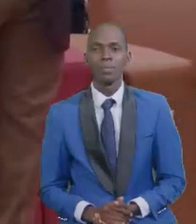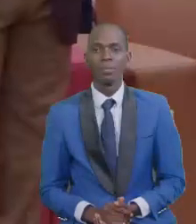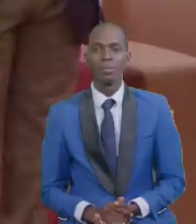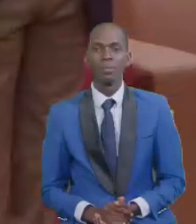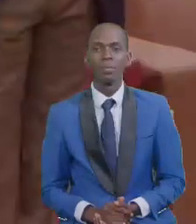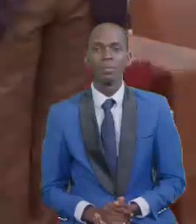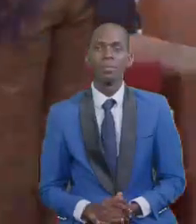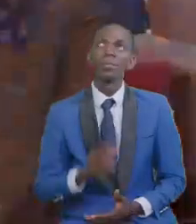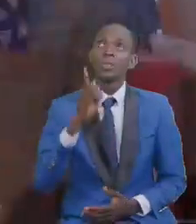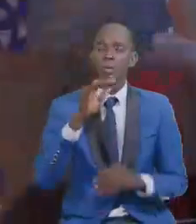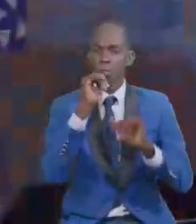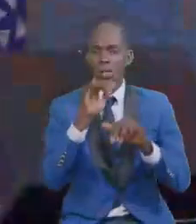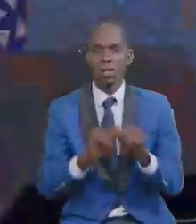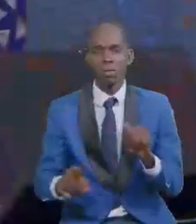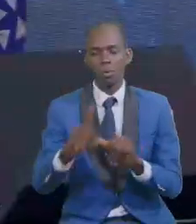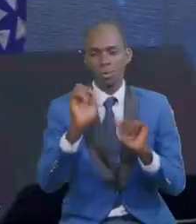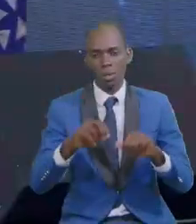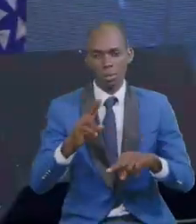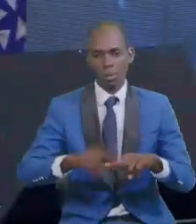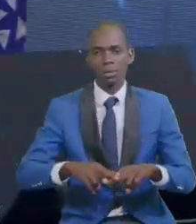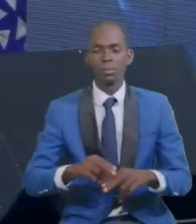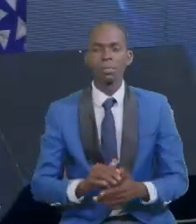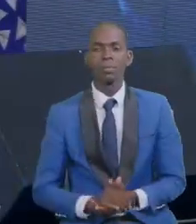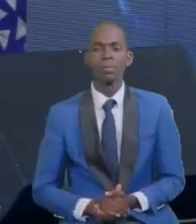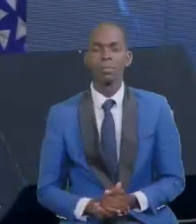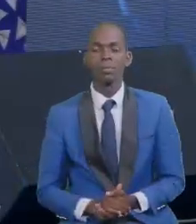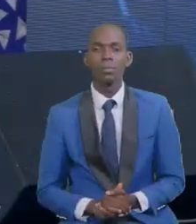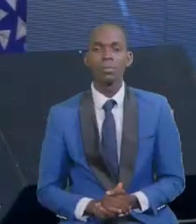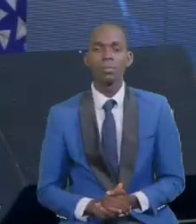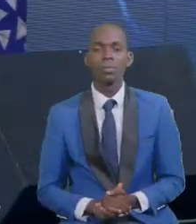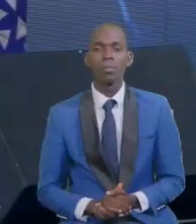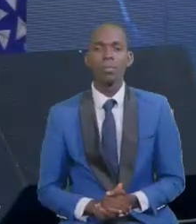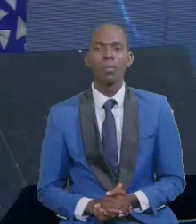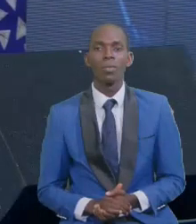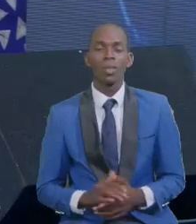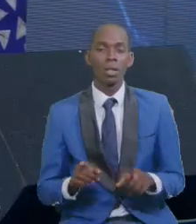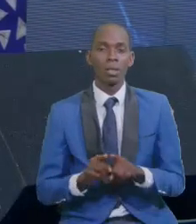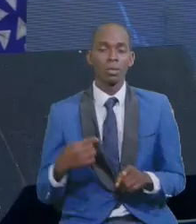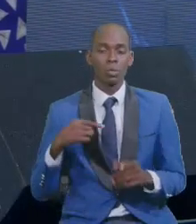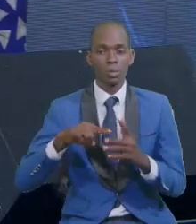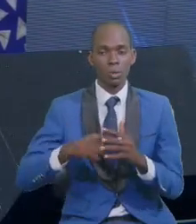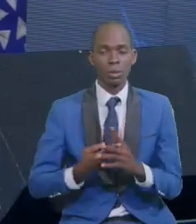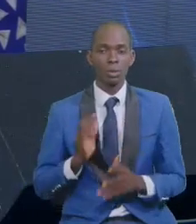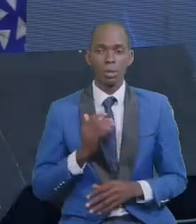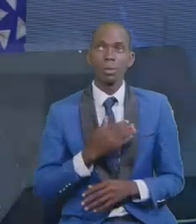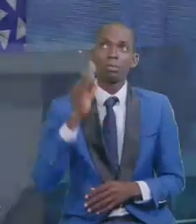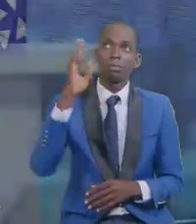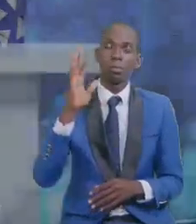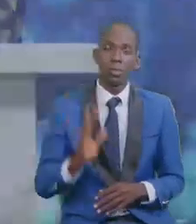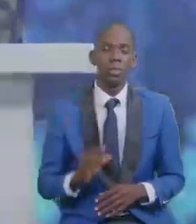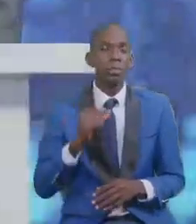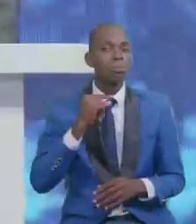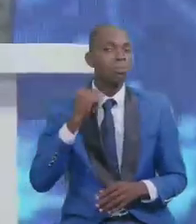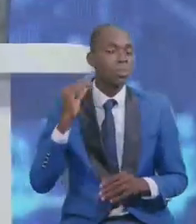God bless everyone. You can sit down. As we begin our ministers and professional conference this